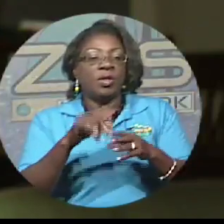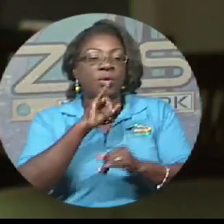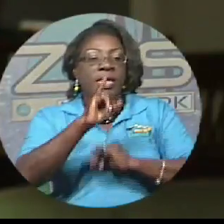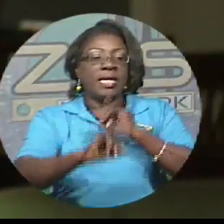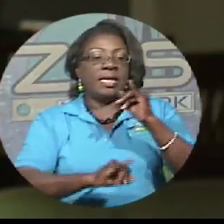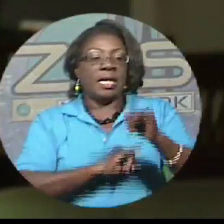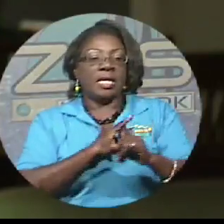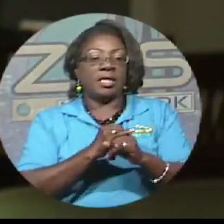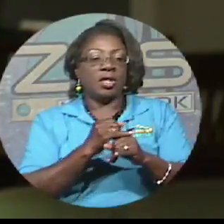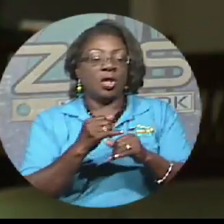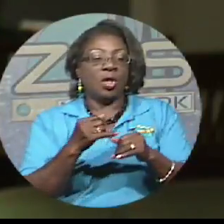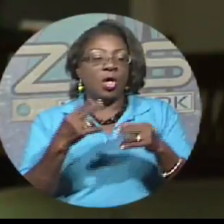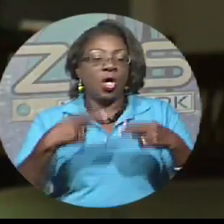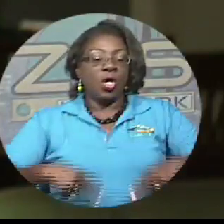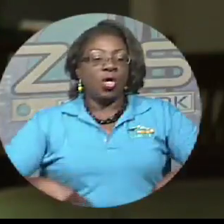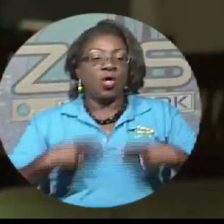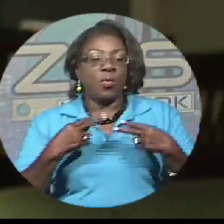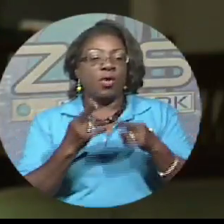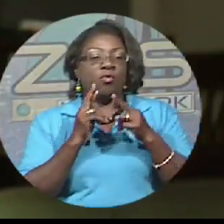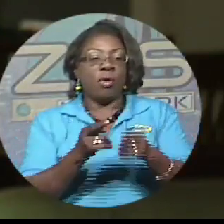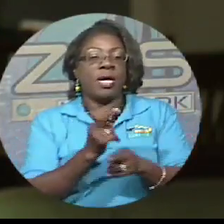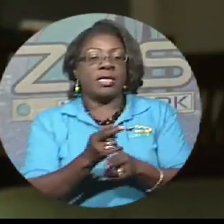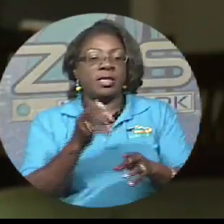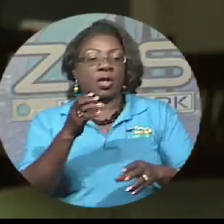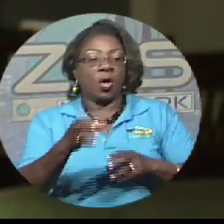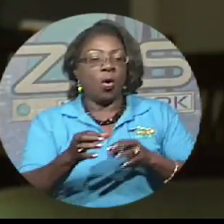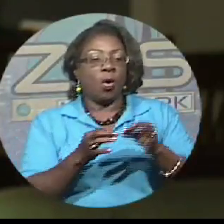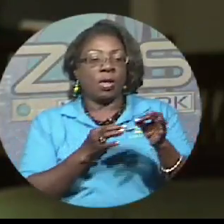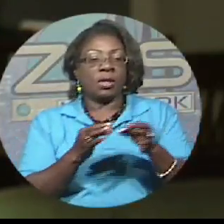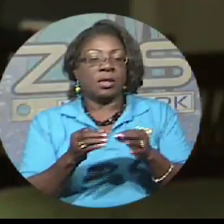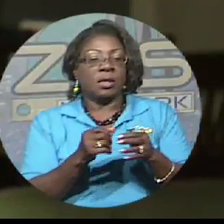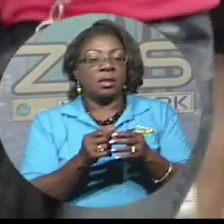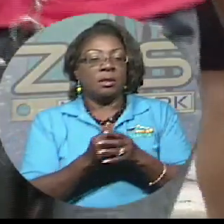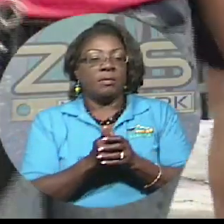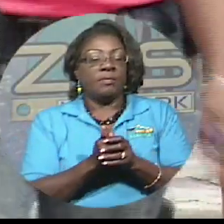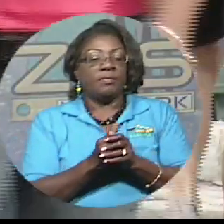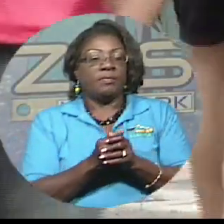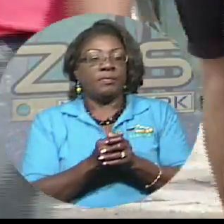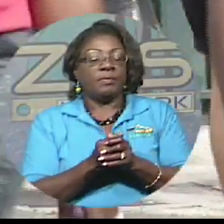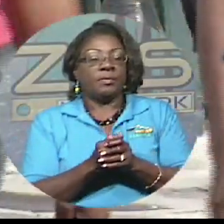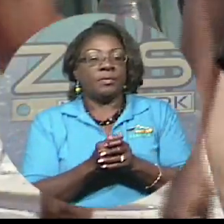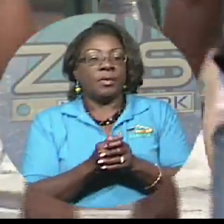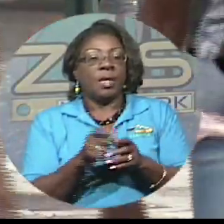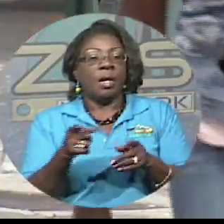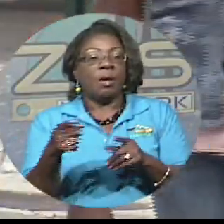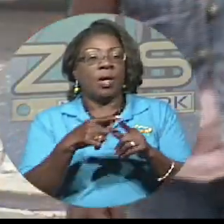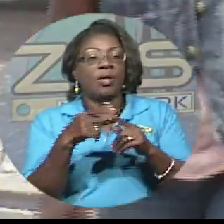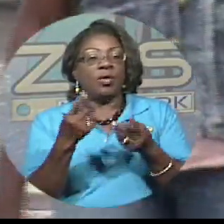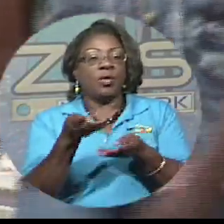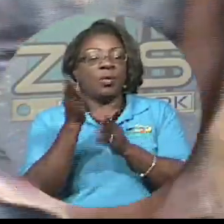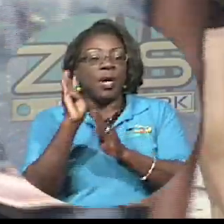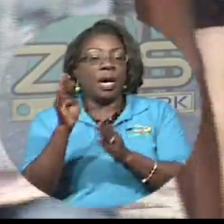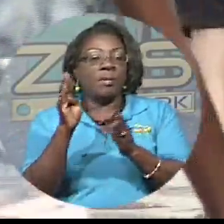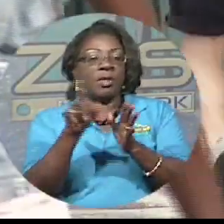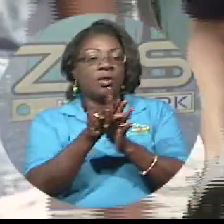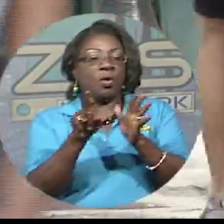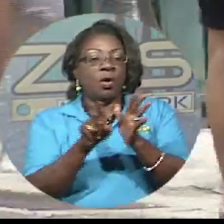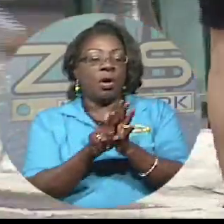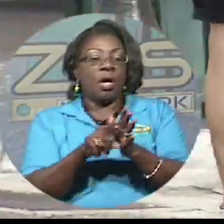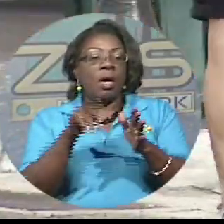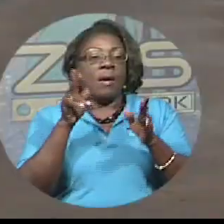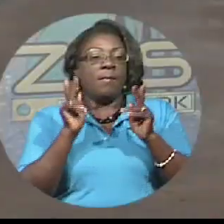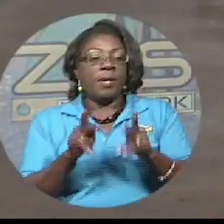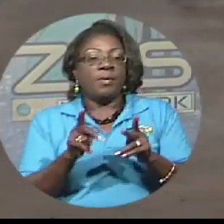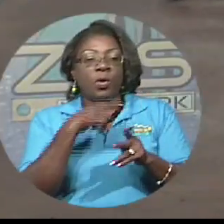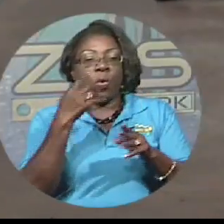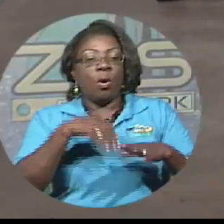International Human Rights Court, the Inter-American Human Rights Court. According to the Bahamas Constitution, people born here of